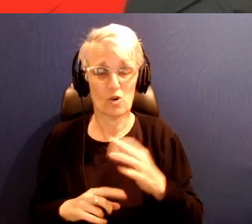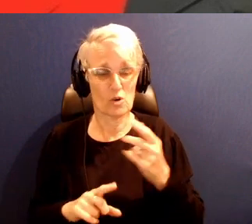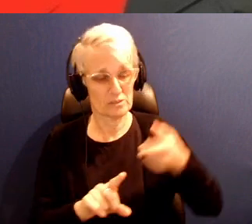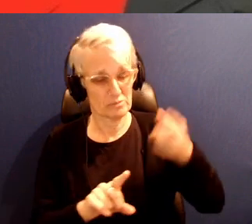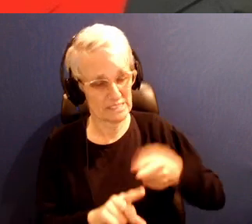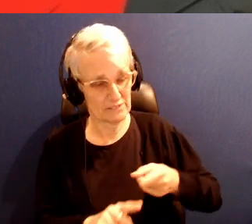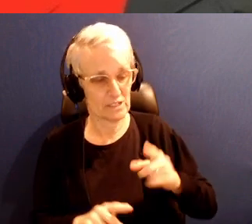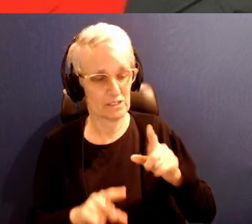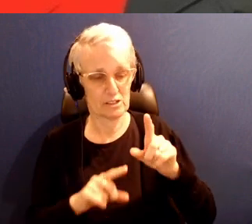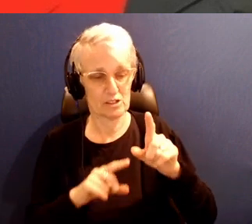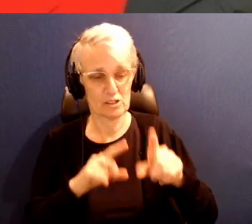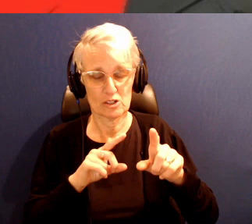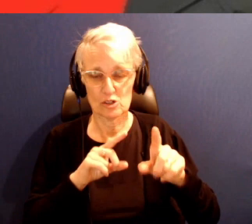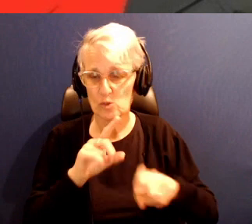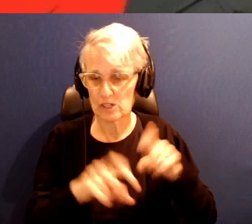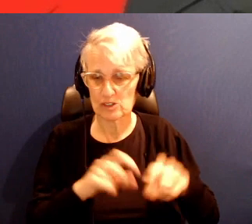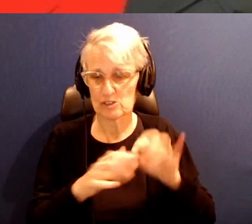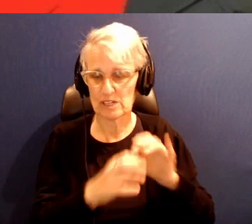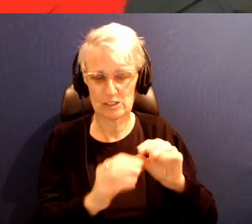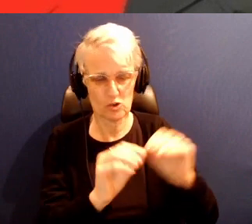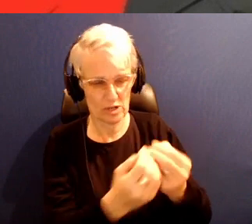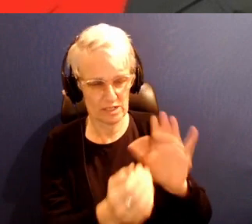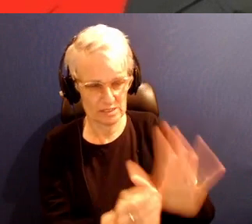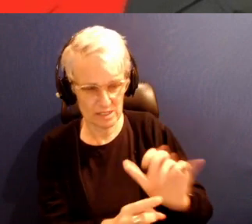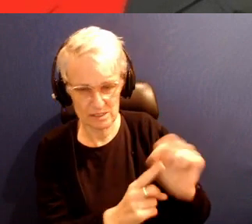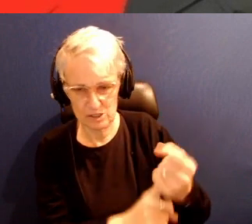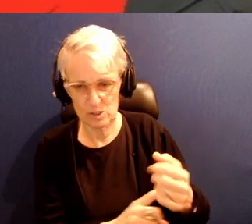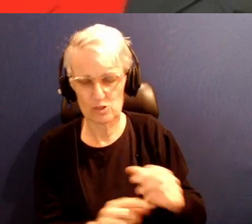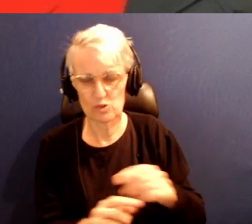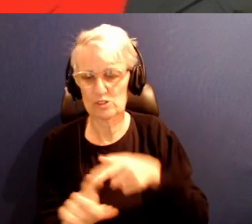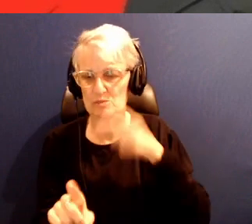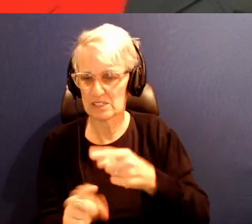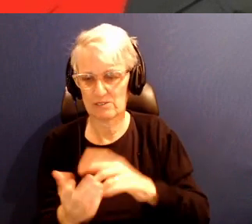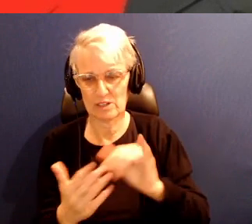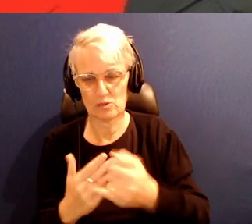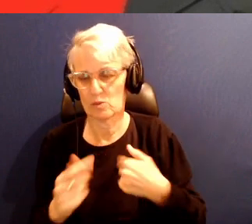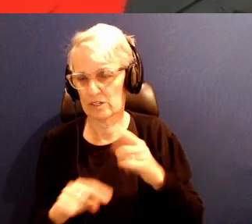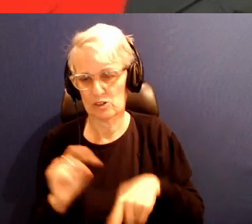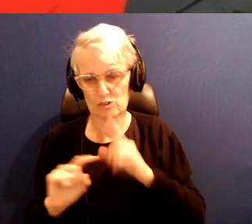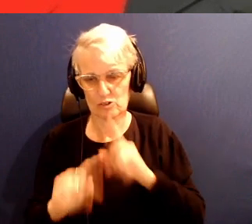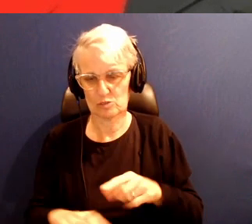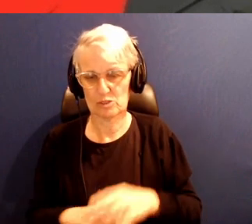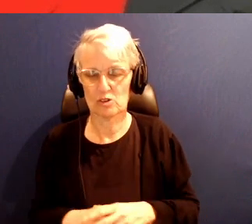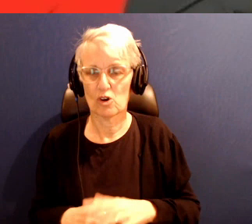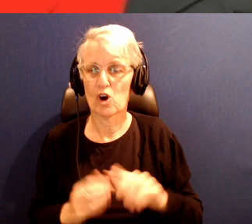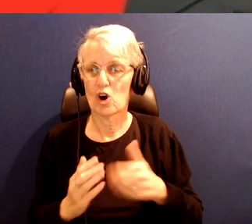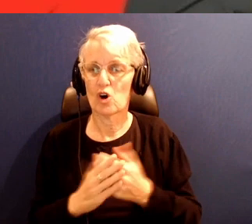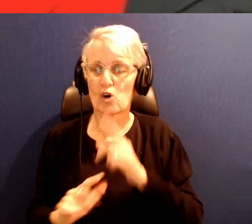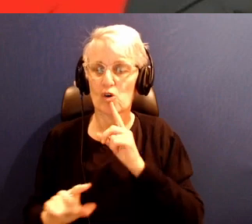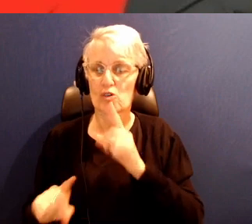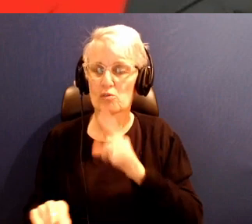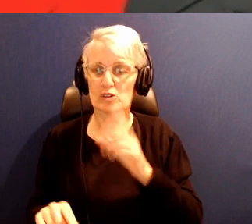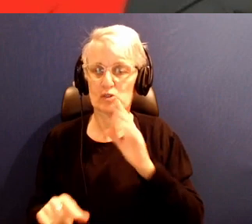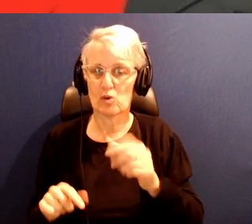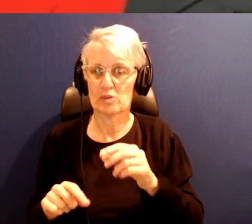questions about specific organizational circumstances or specific project proposals. All responses